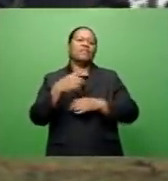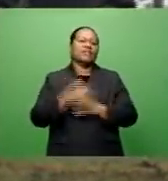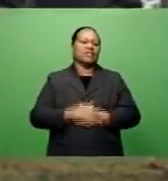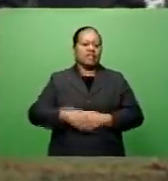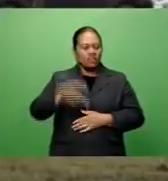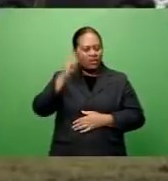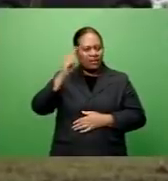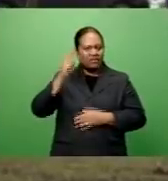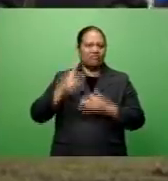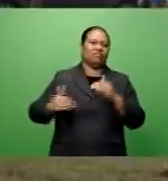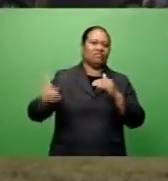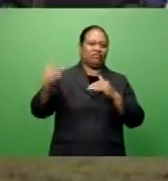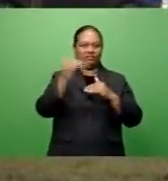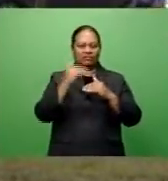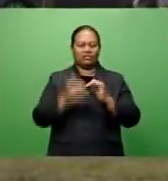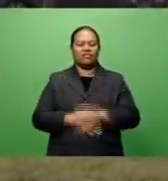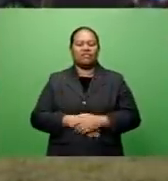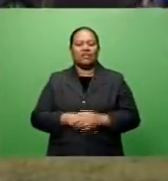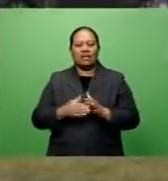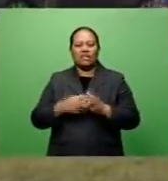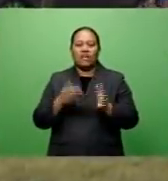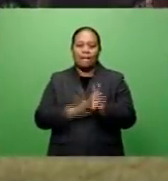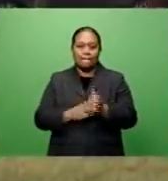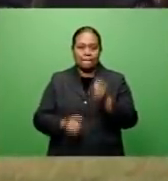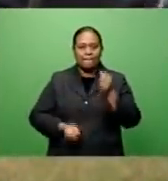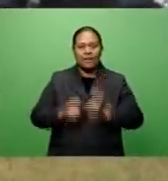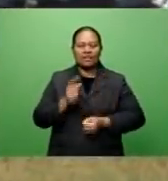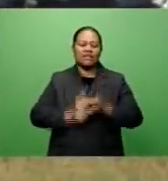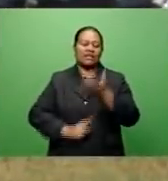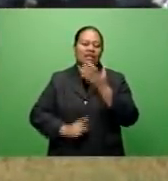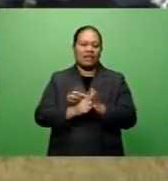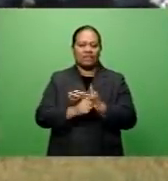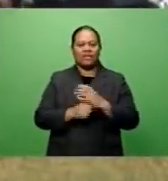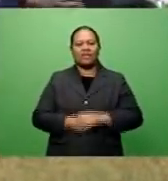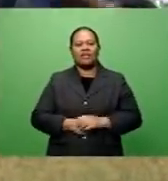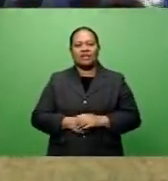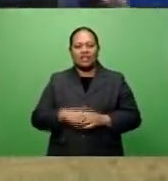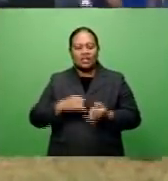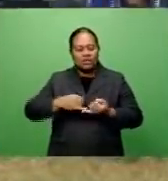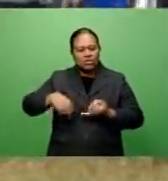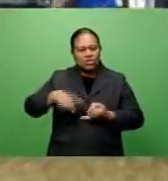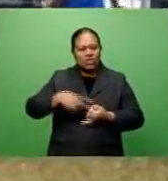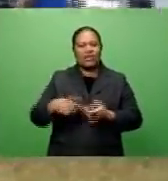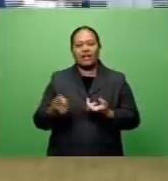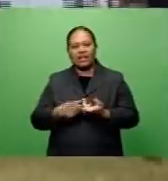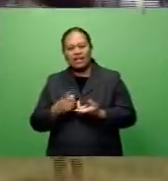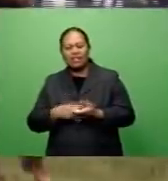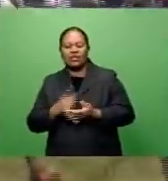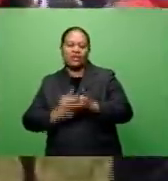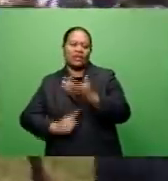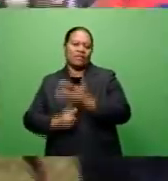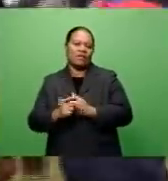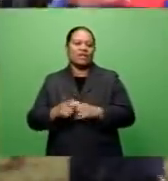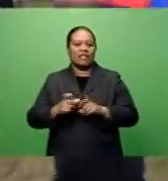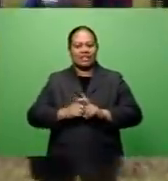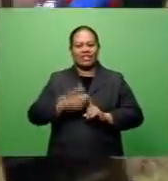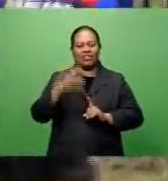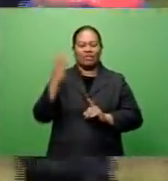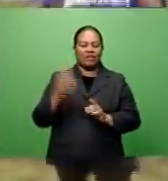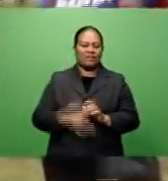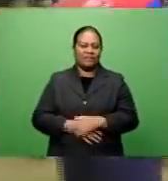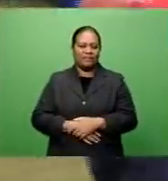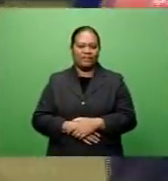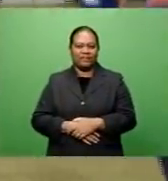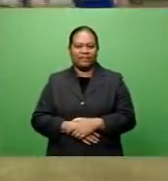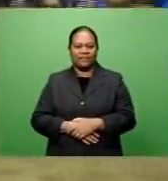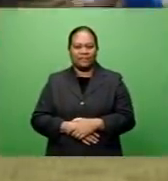The franchise competition will be held in March in Suva, Nandi, and the third is expected to be played at Pacific Harbour. Aquila